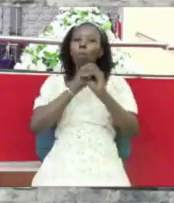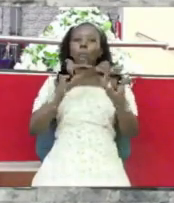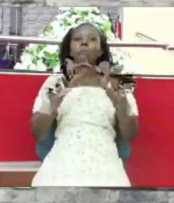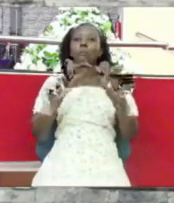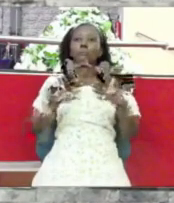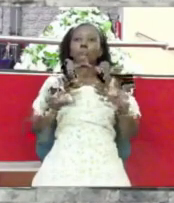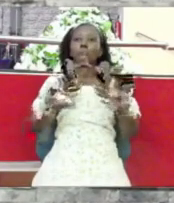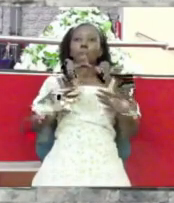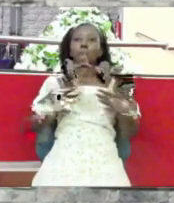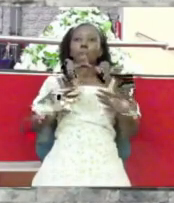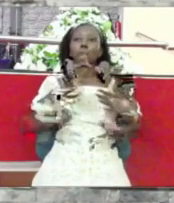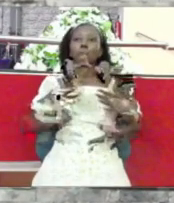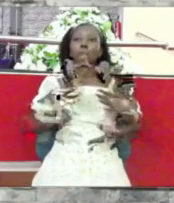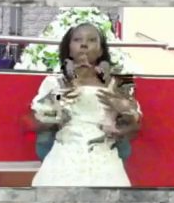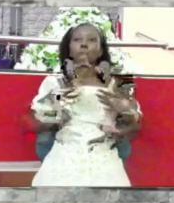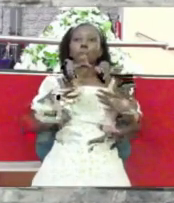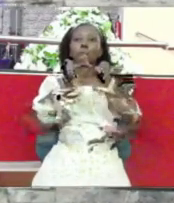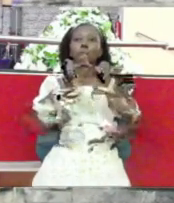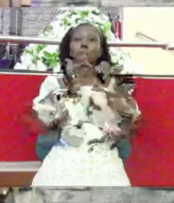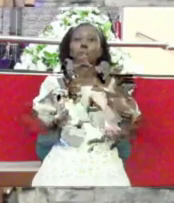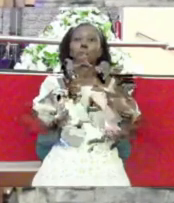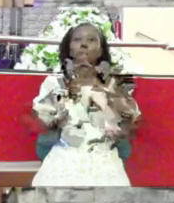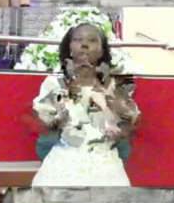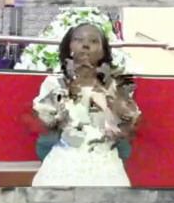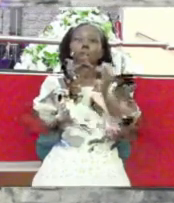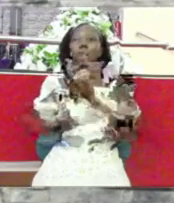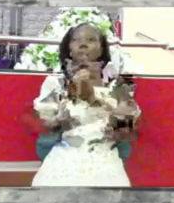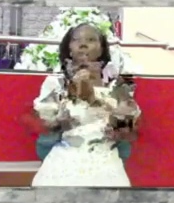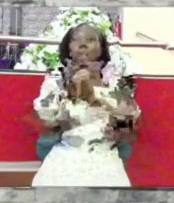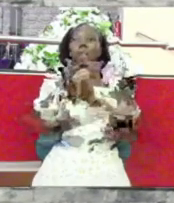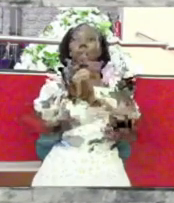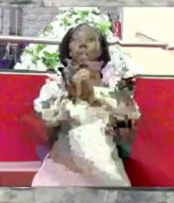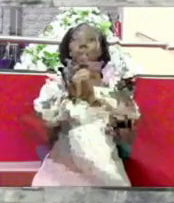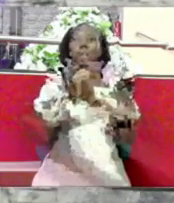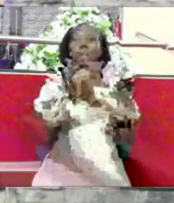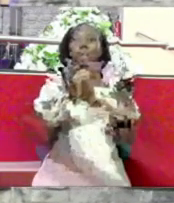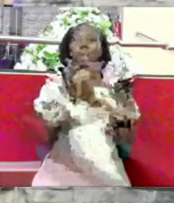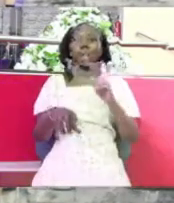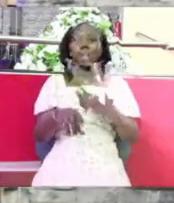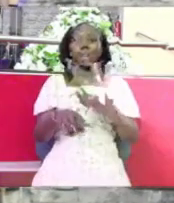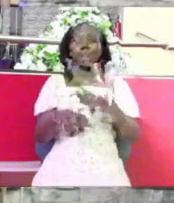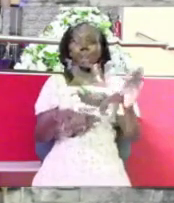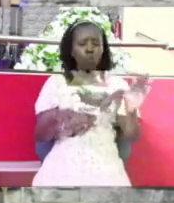Bodies that will never get sick. As we go through this process of sanctification,